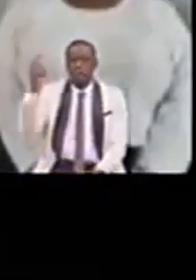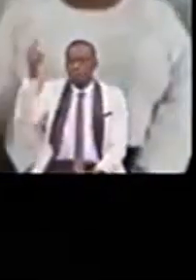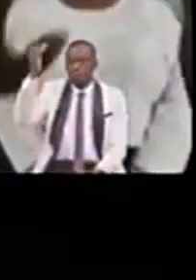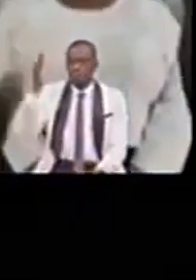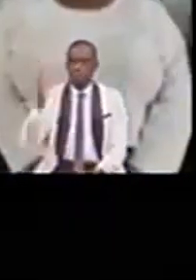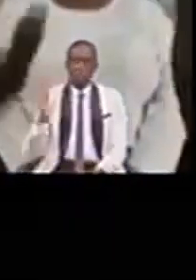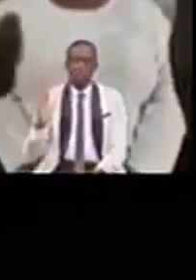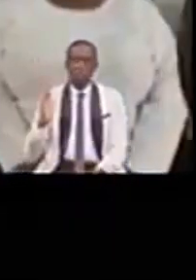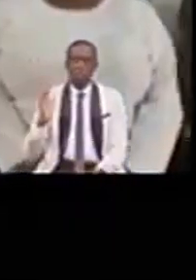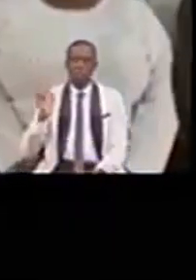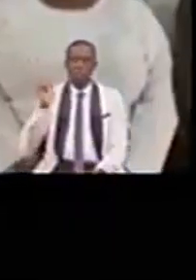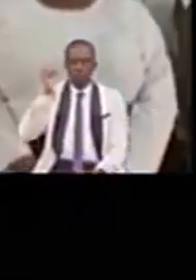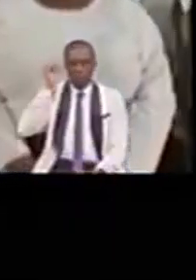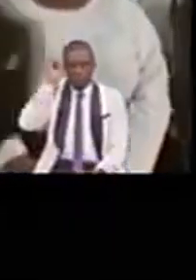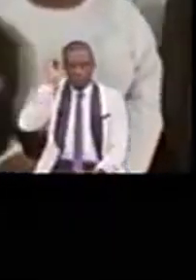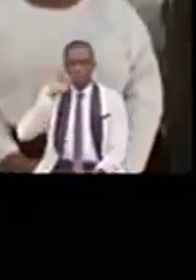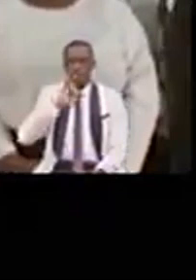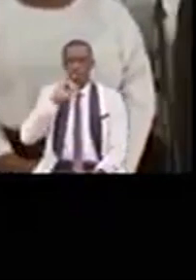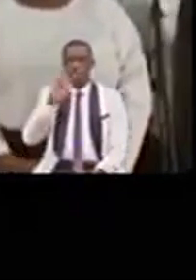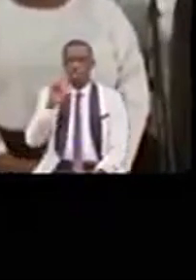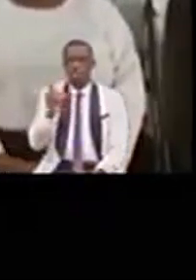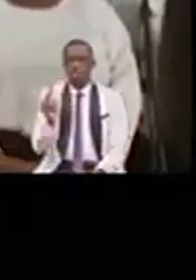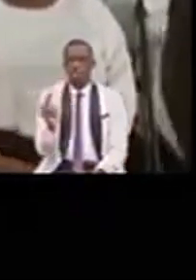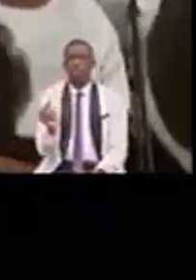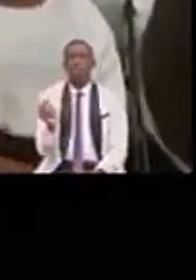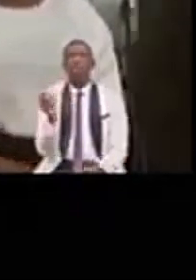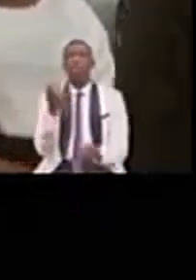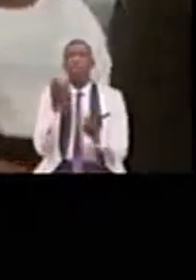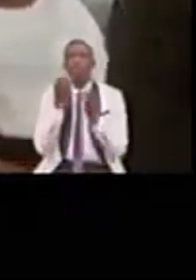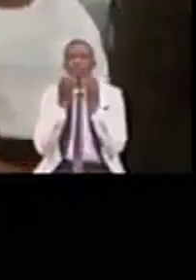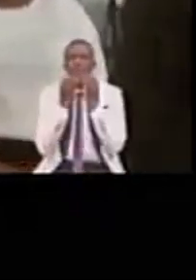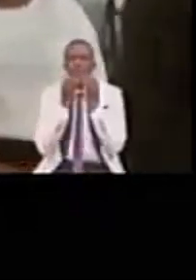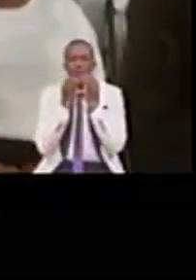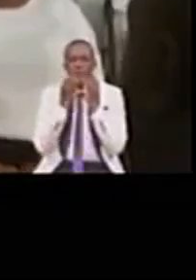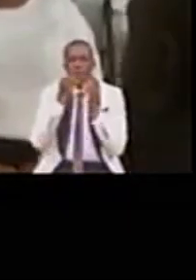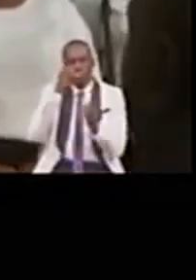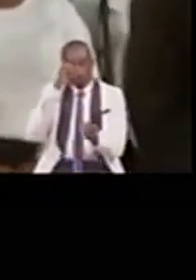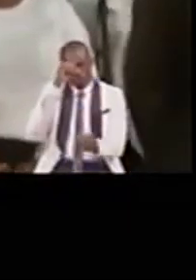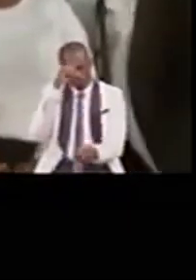God is a precious Son of